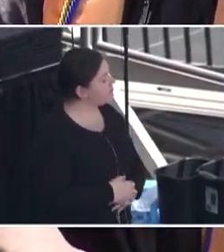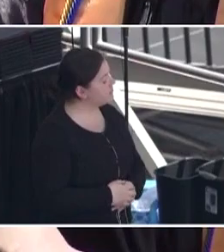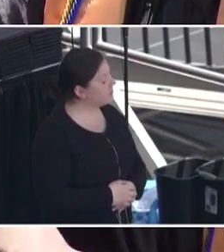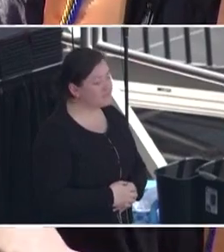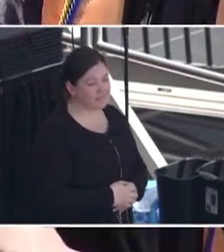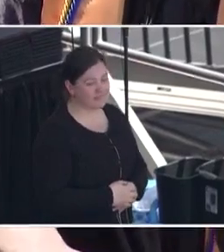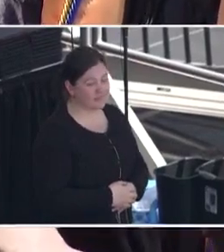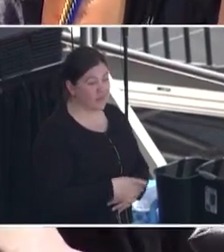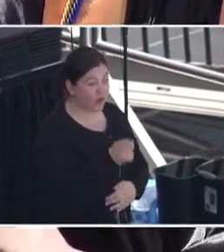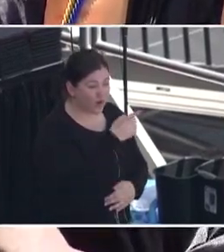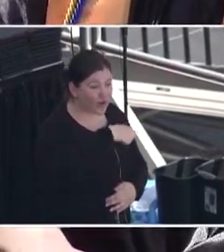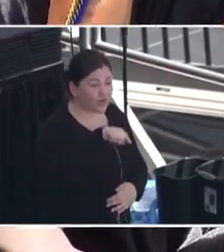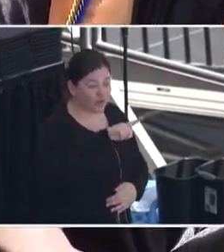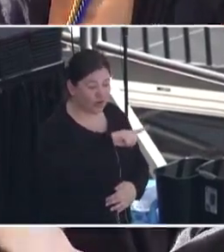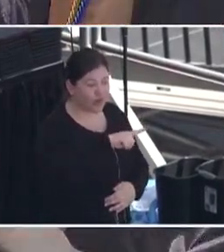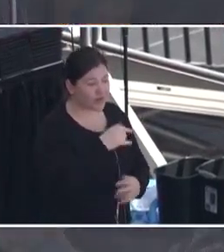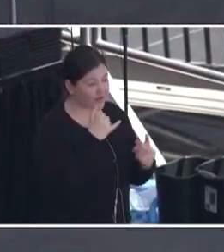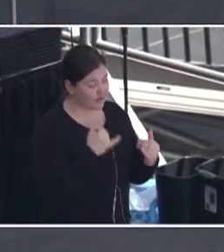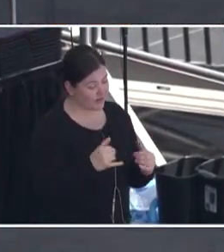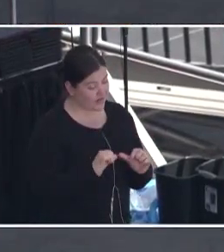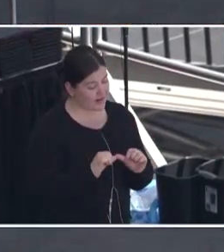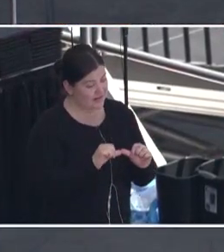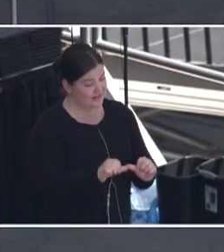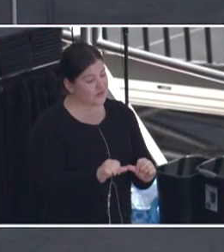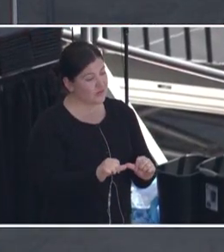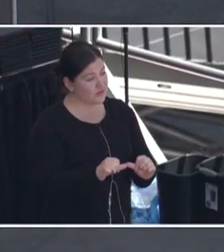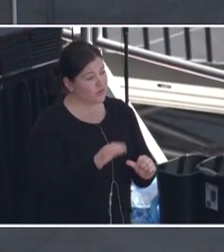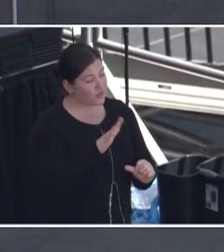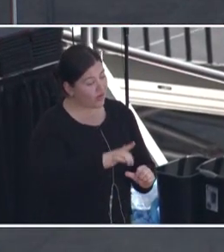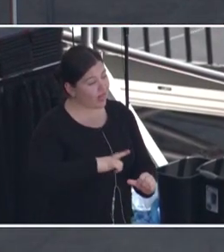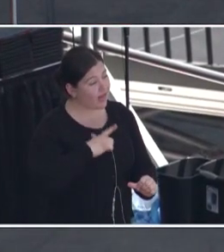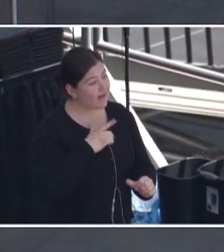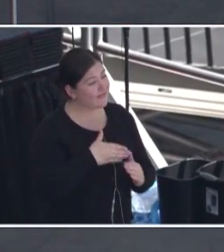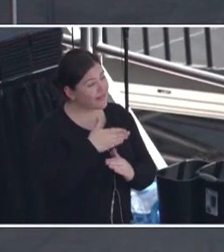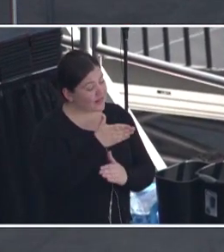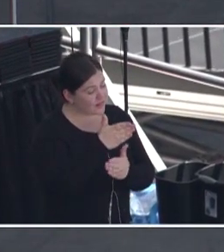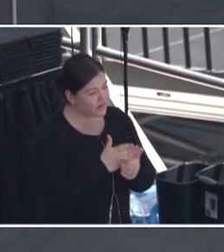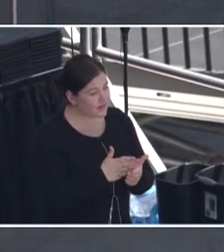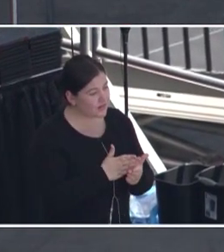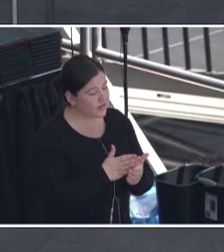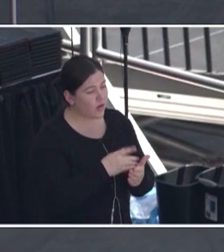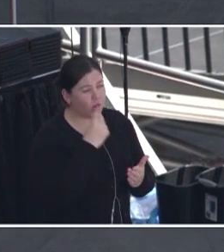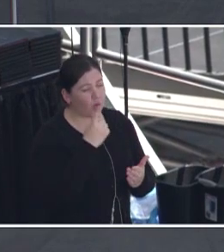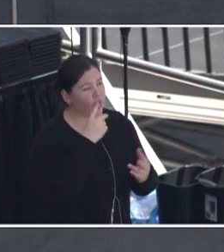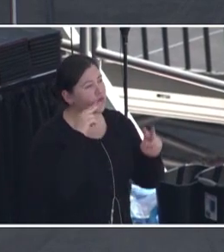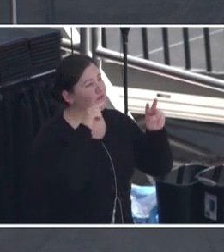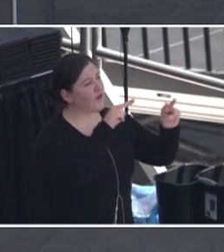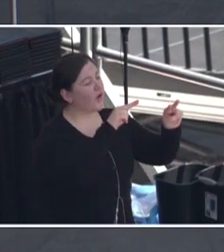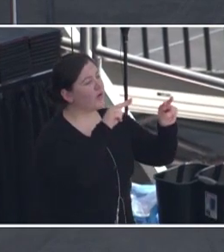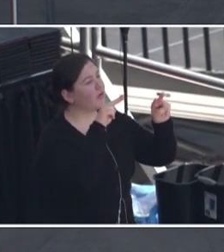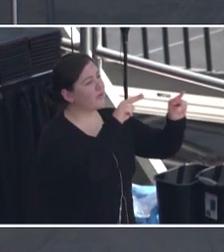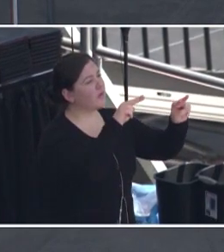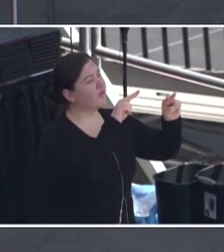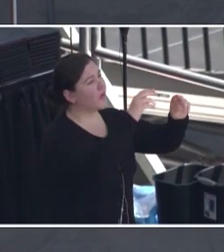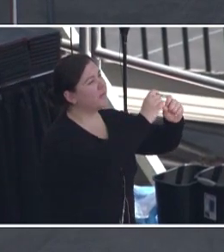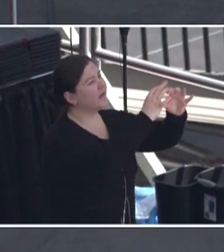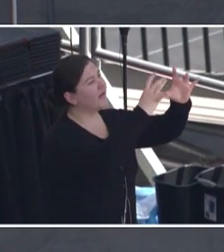As you move on to the next phase of your life, look forward. Make your dreams a